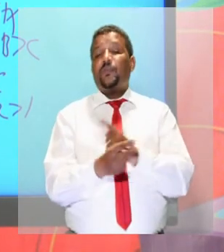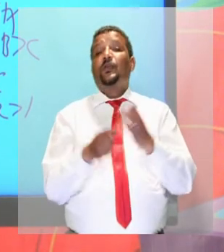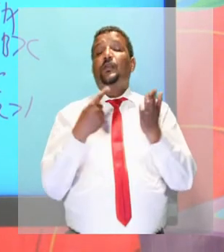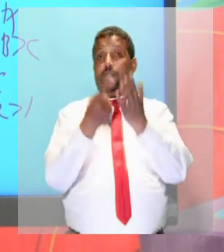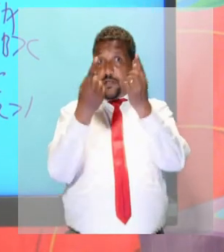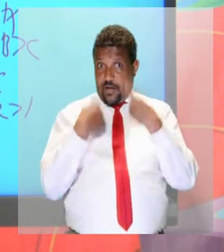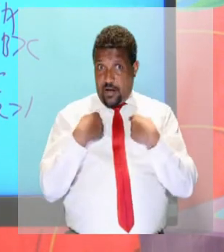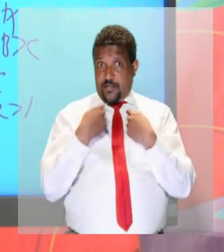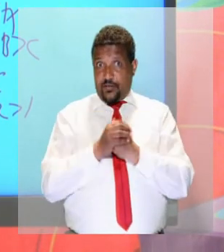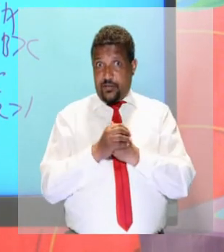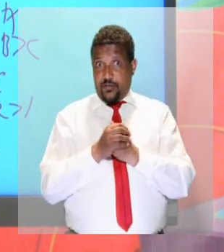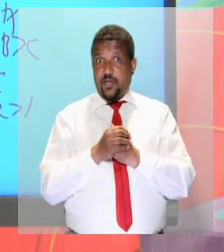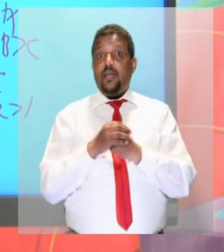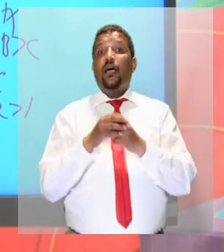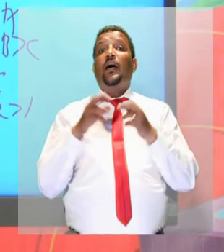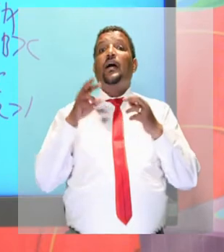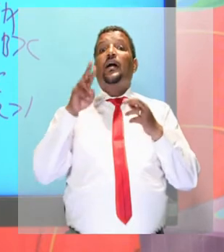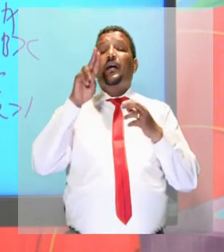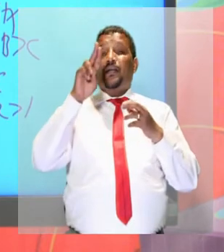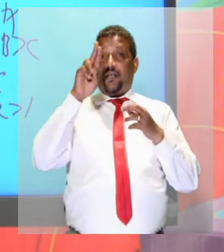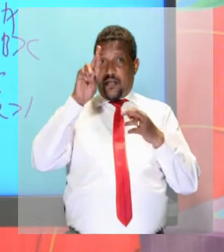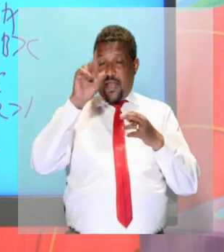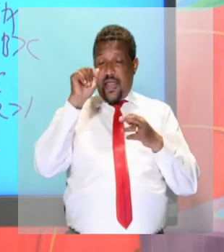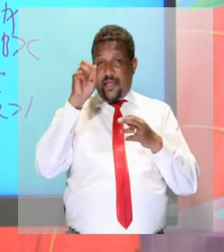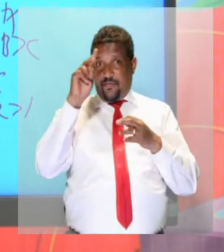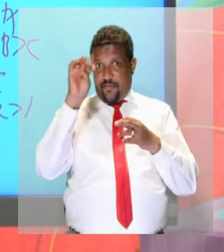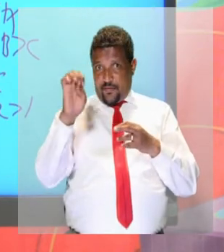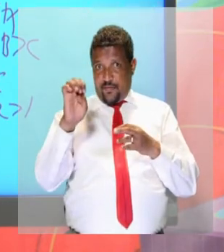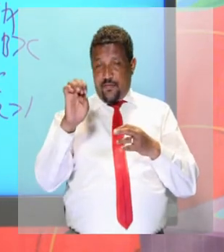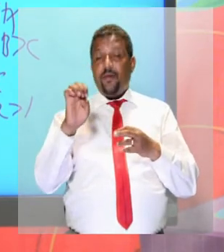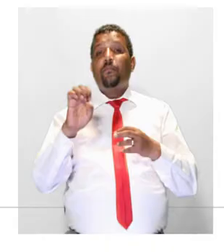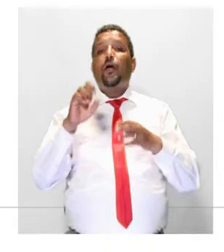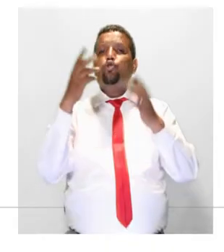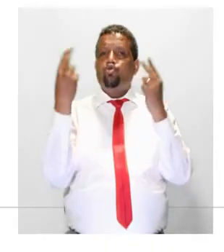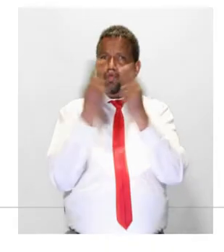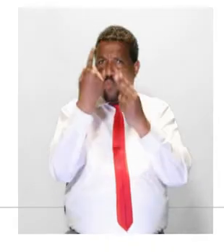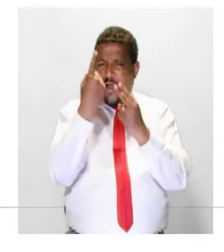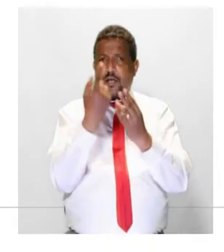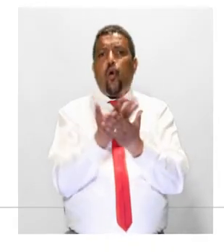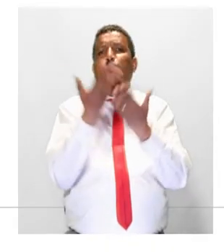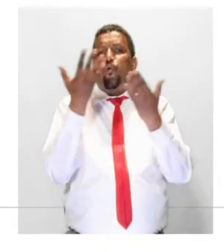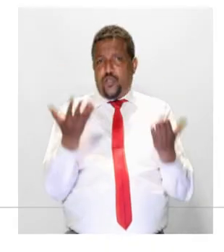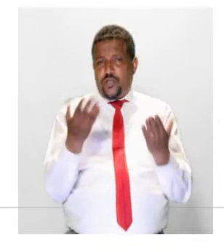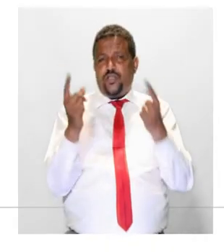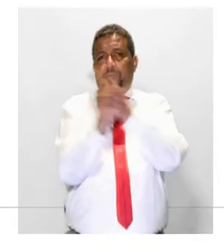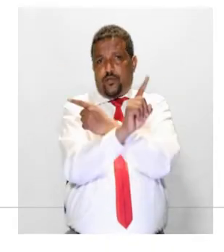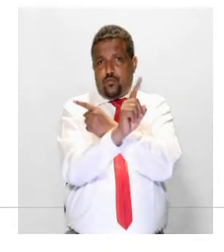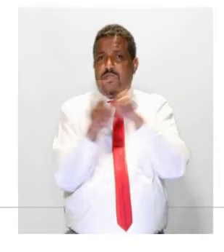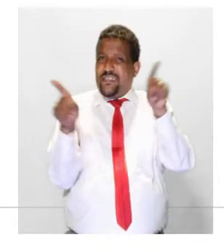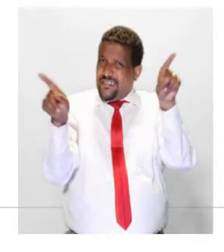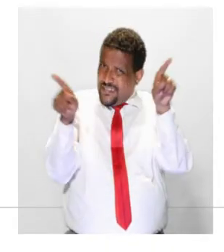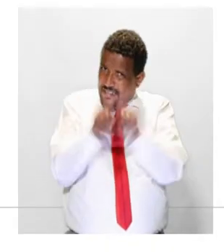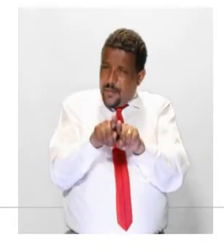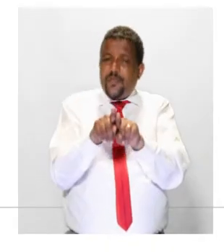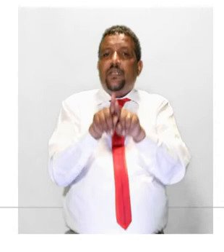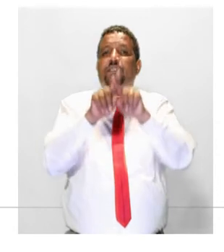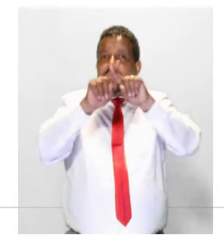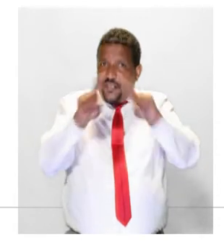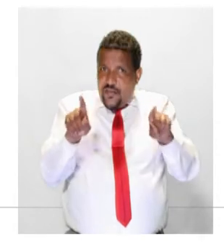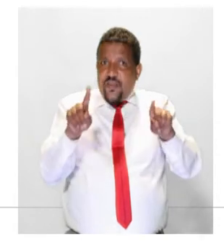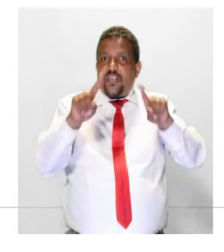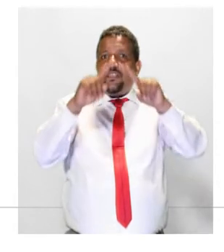us the rate by which one commodity is substituted on the same indifference curve